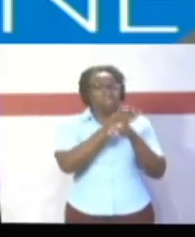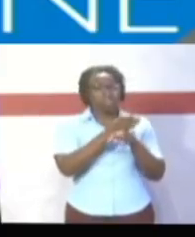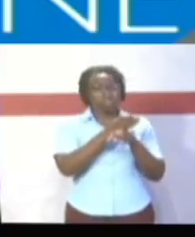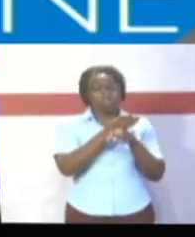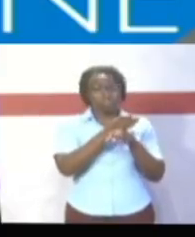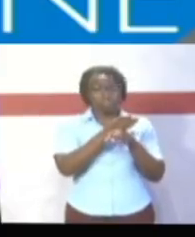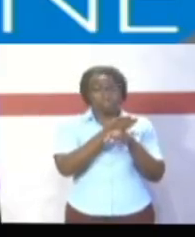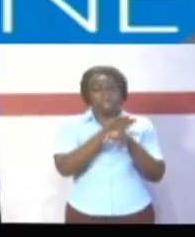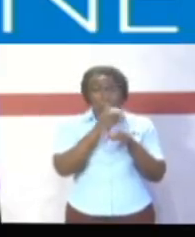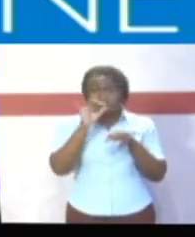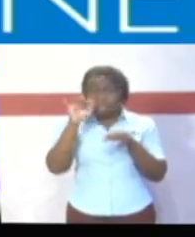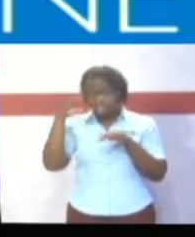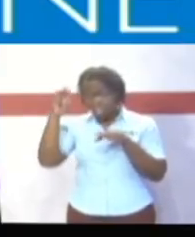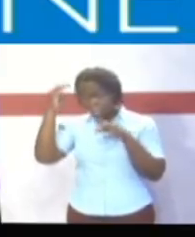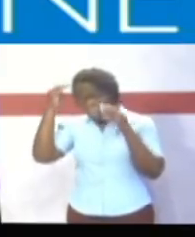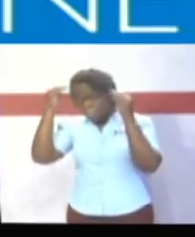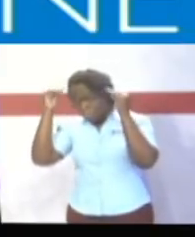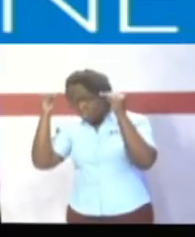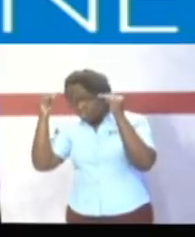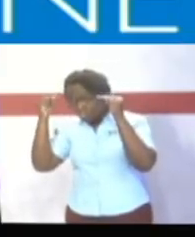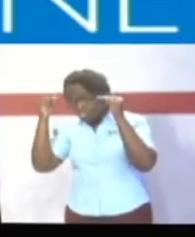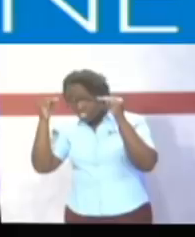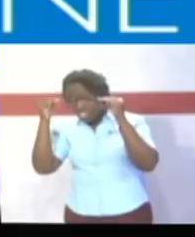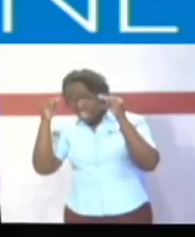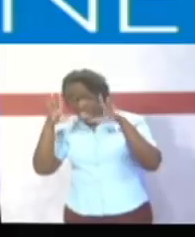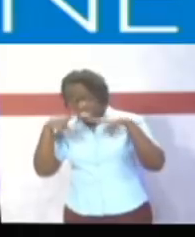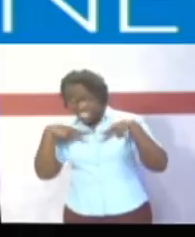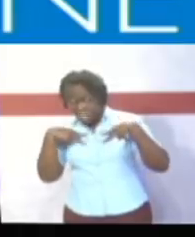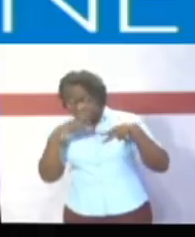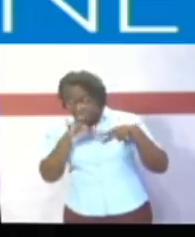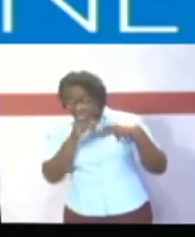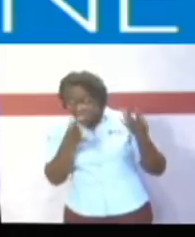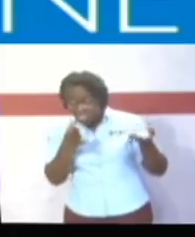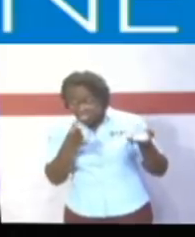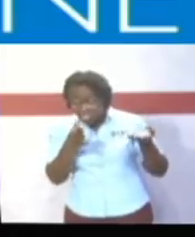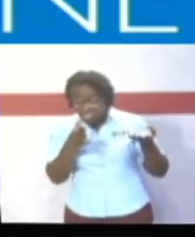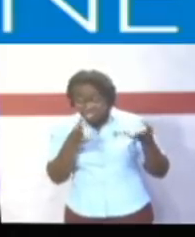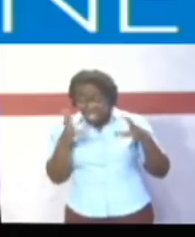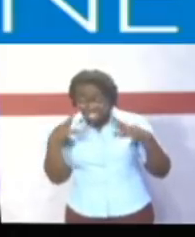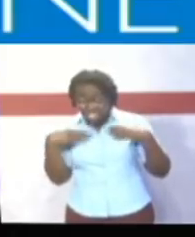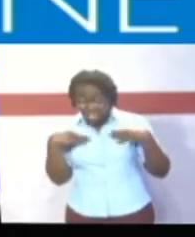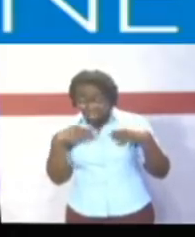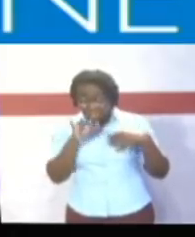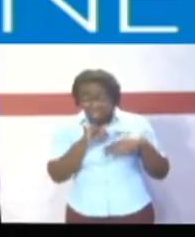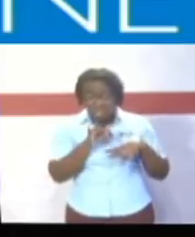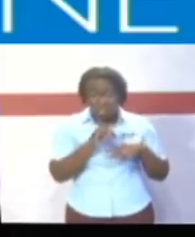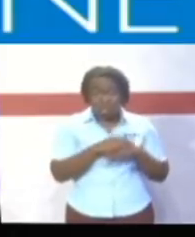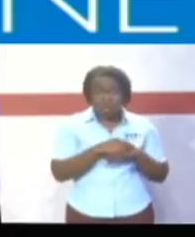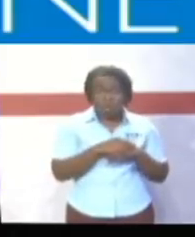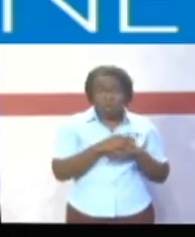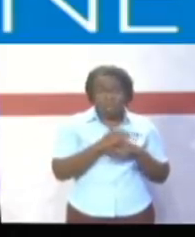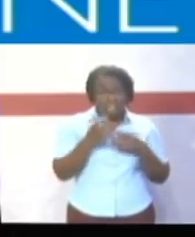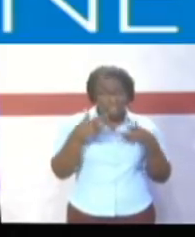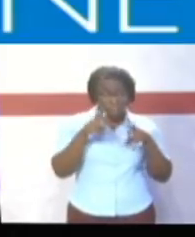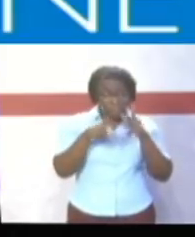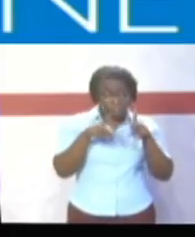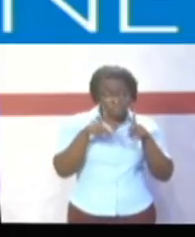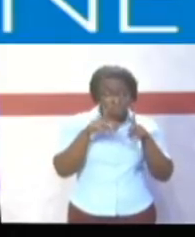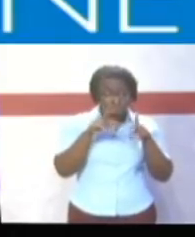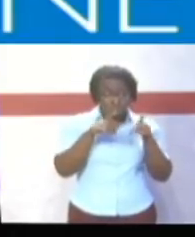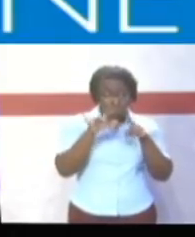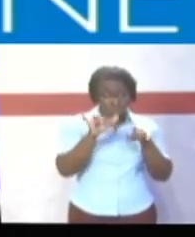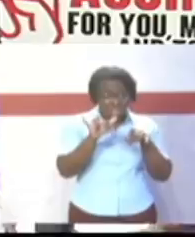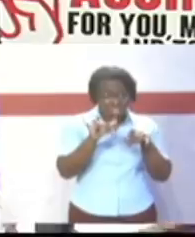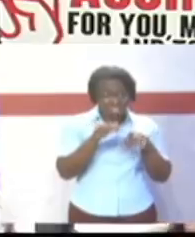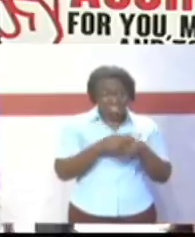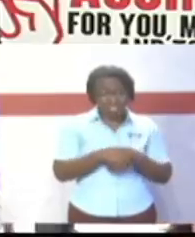has approved? Has the ministry sanctioned that? And is it okay for people to do that? Thank you very much. Thank